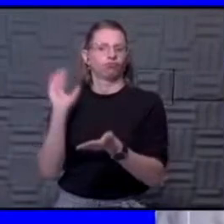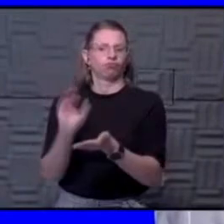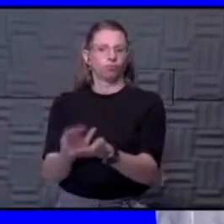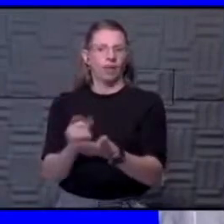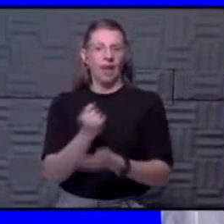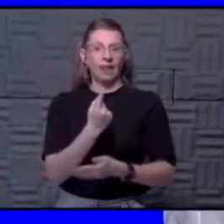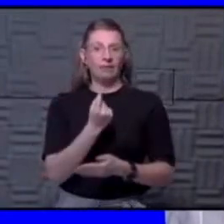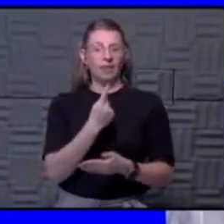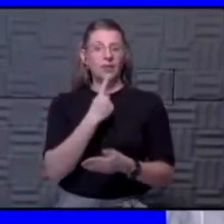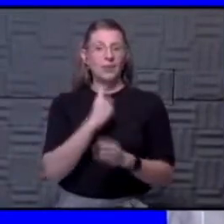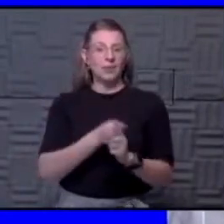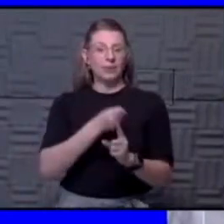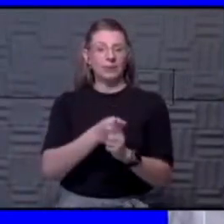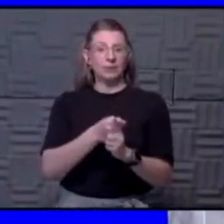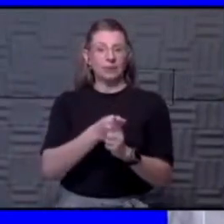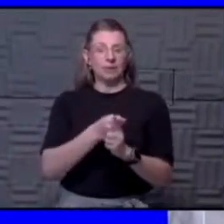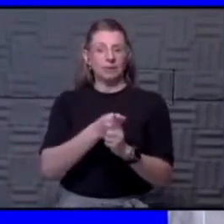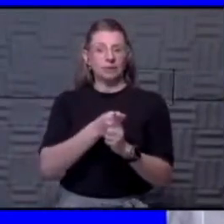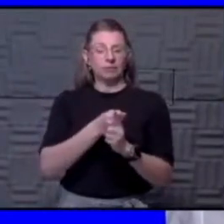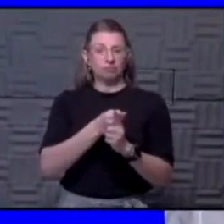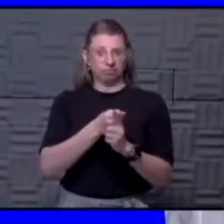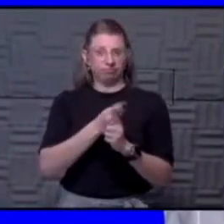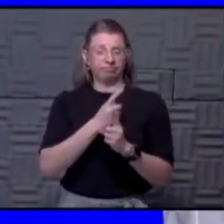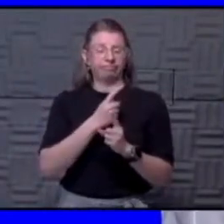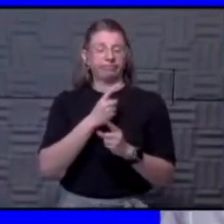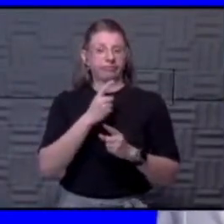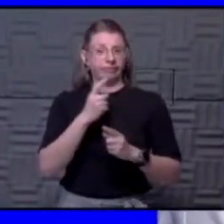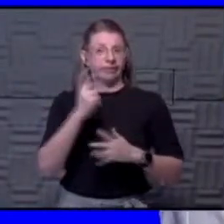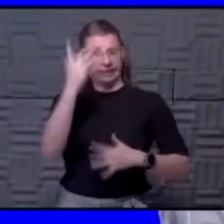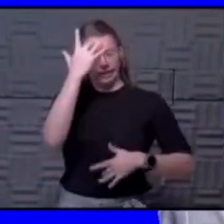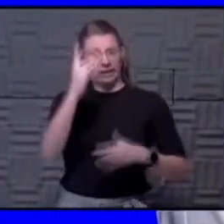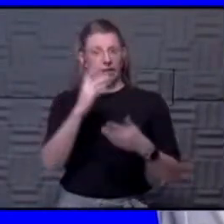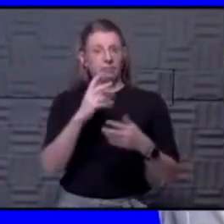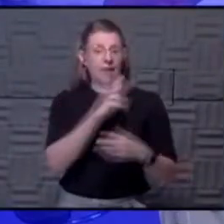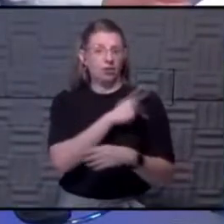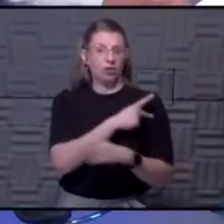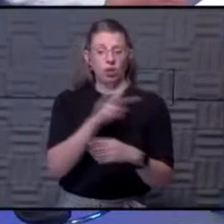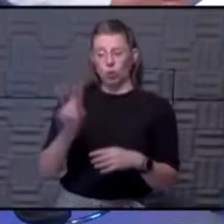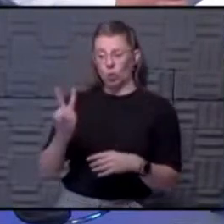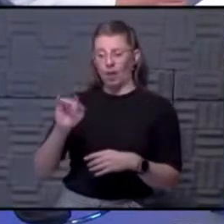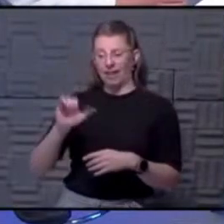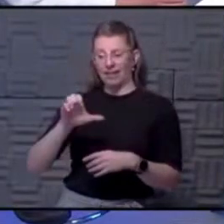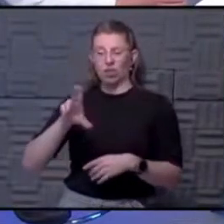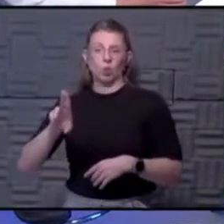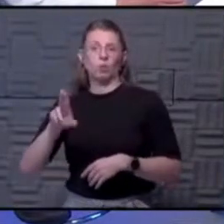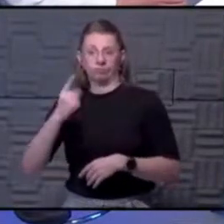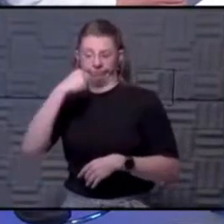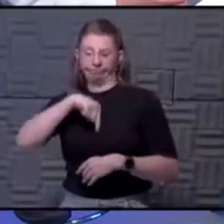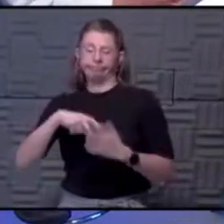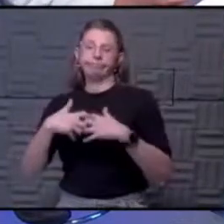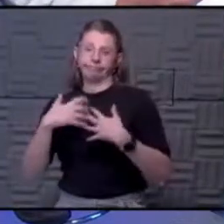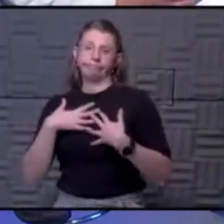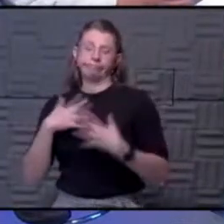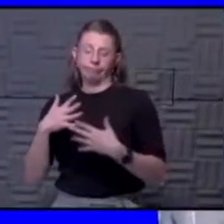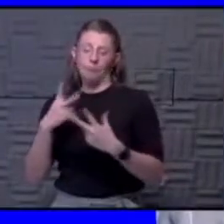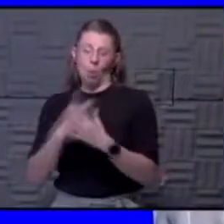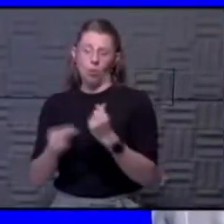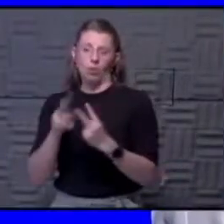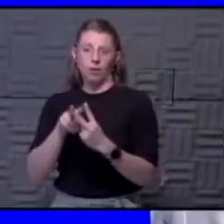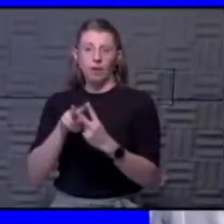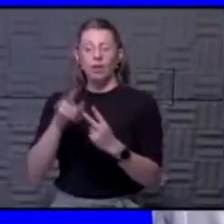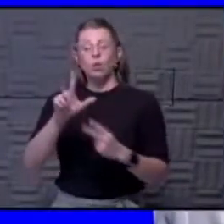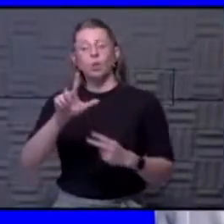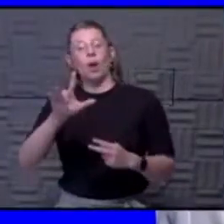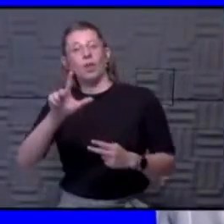11 acute patients in the hospital right now. 2 in the ICU, but those 2 are on the ventilator. But 23 in the recovery,